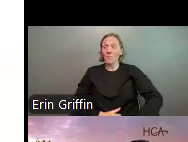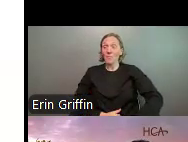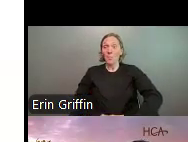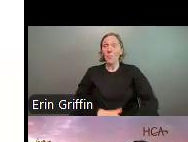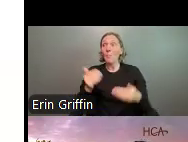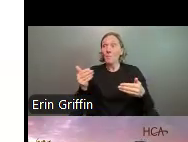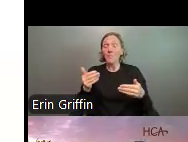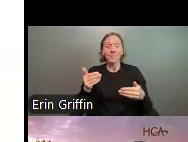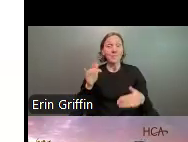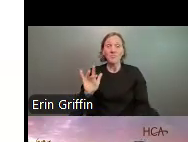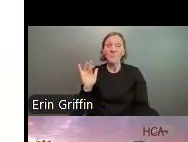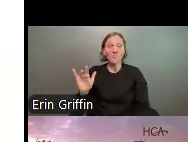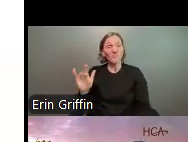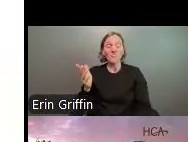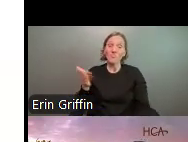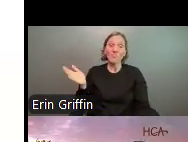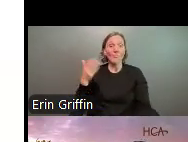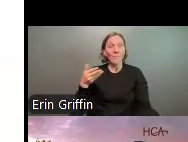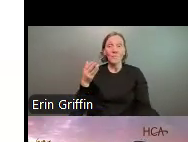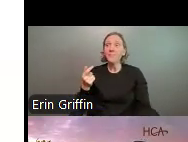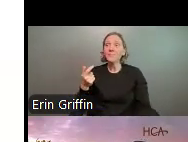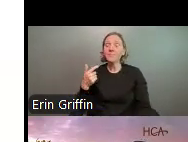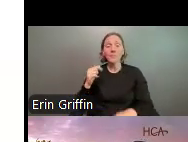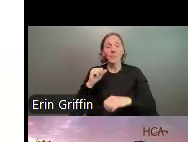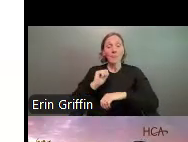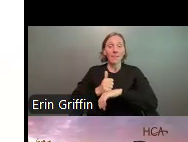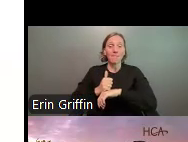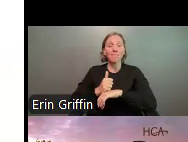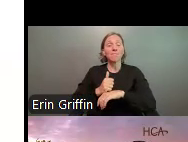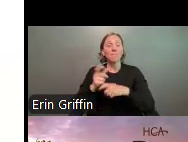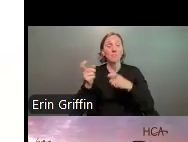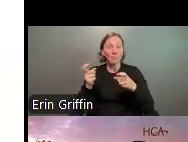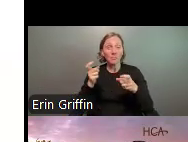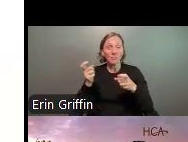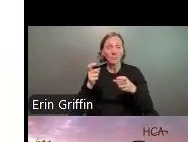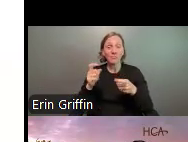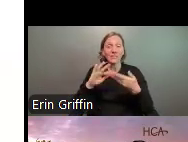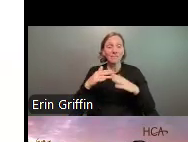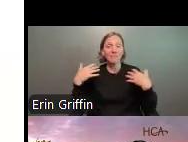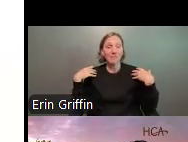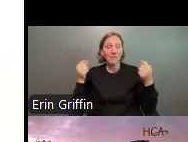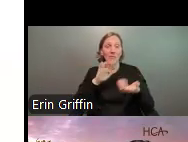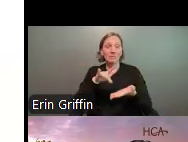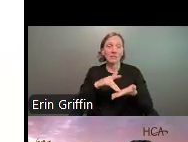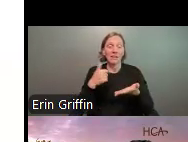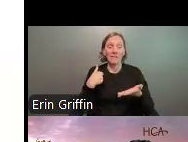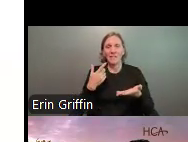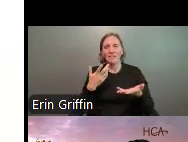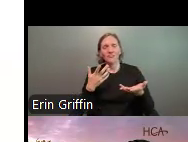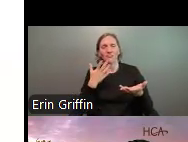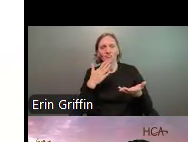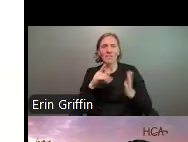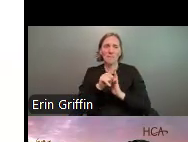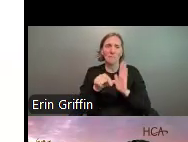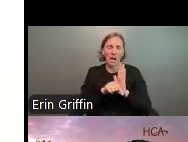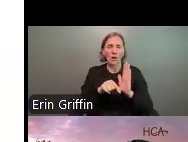through. So we are founded and governed by the community health centers with roots in the social justice movement. For Community Health Plan, the